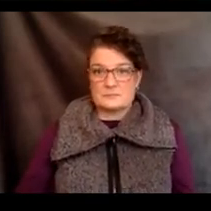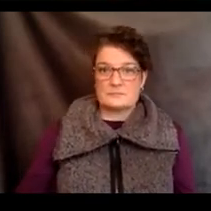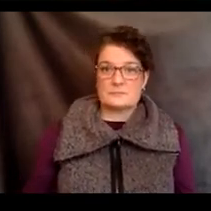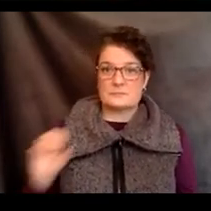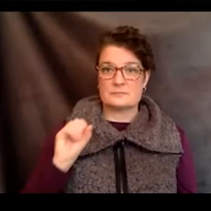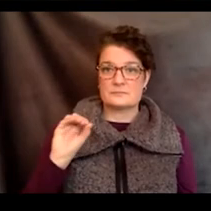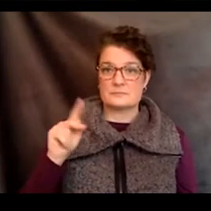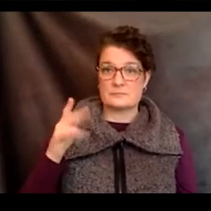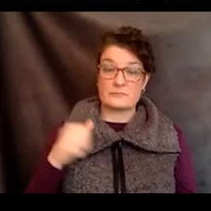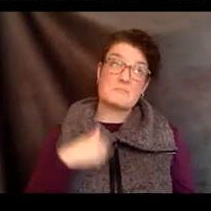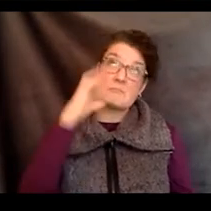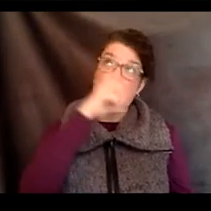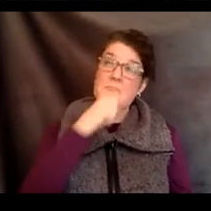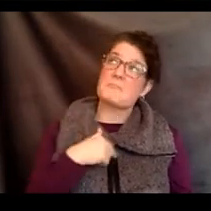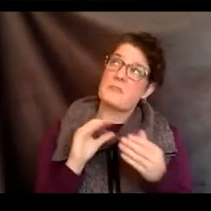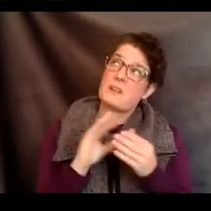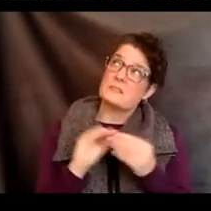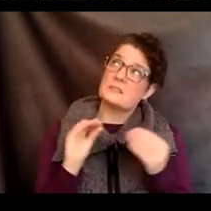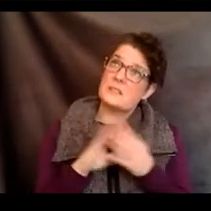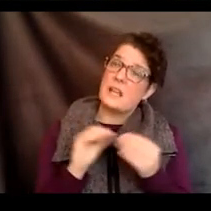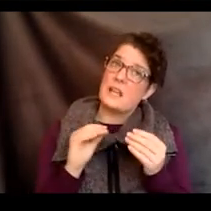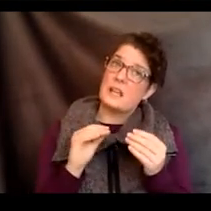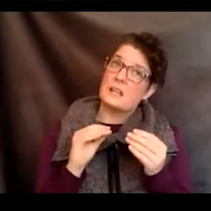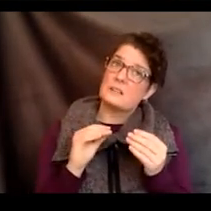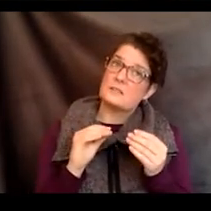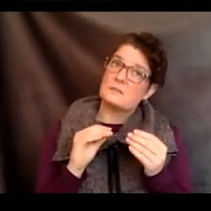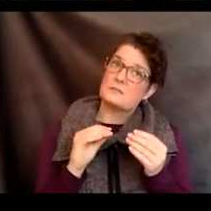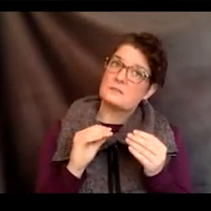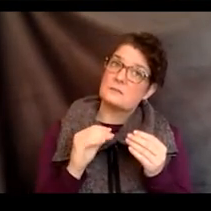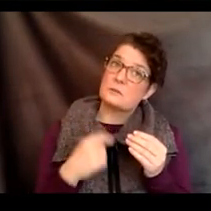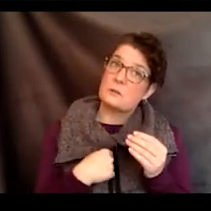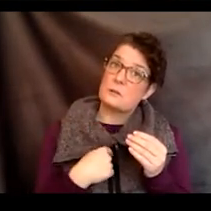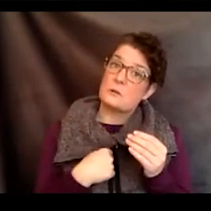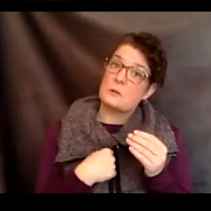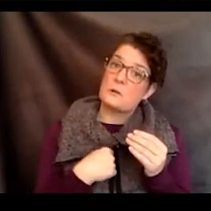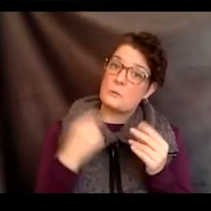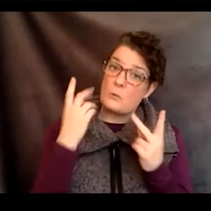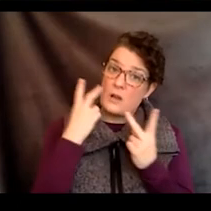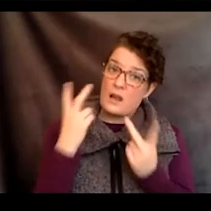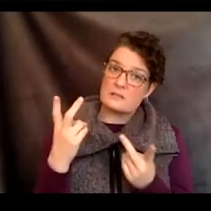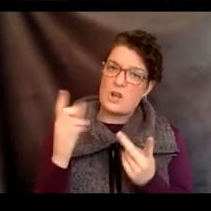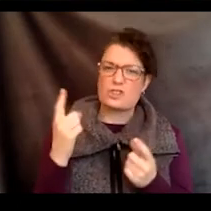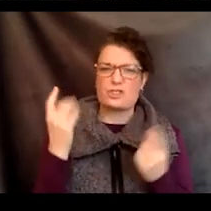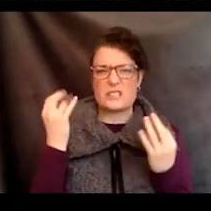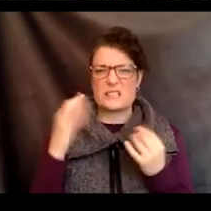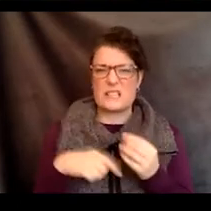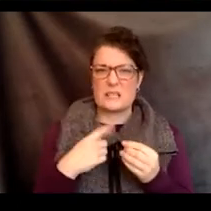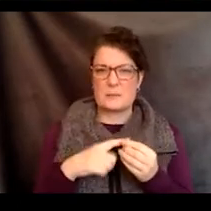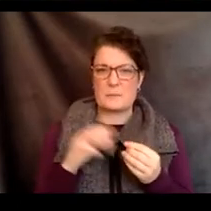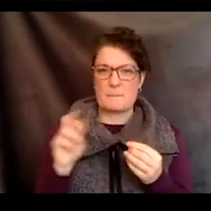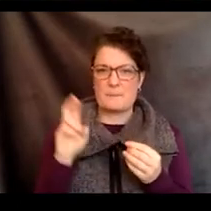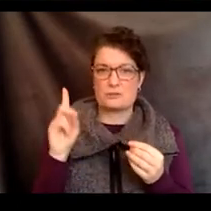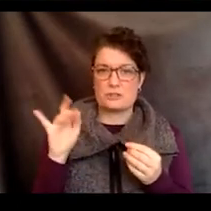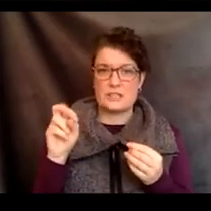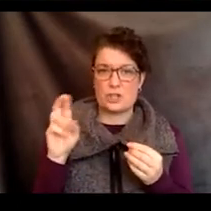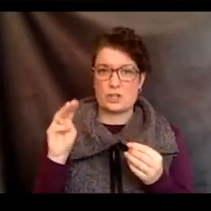I guess I'll say that when I saw, just thinking about Mr. Dickerman, one of